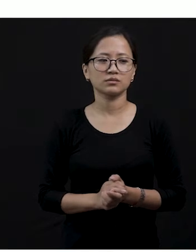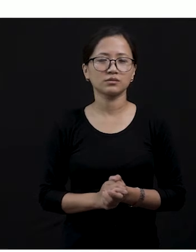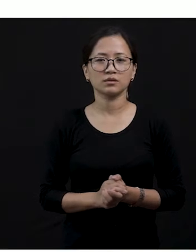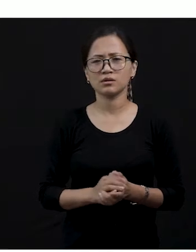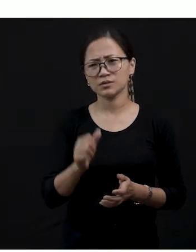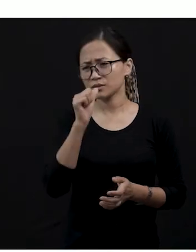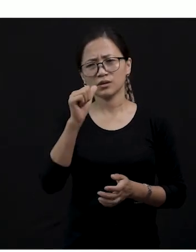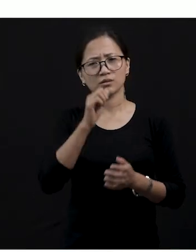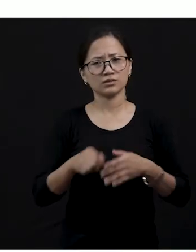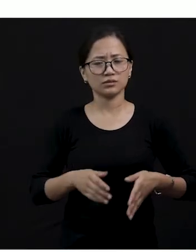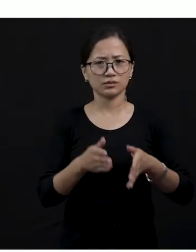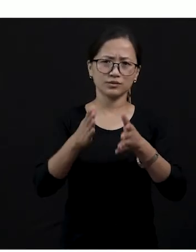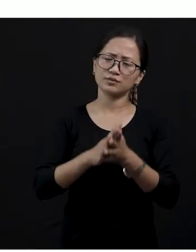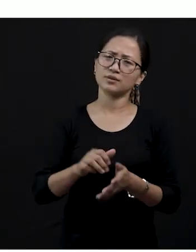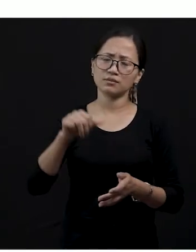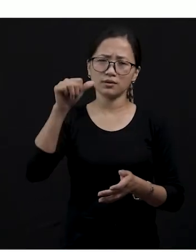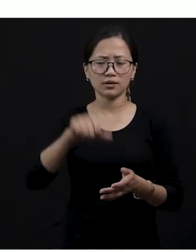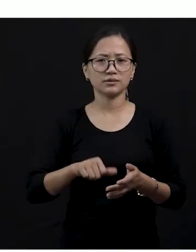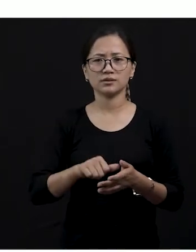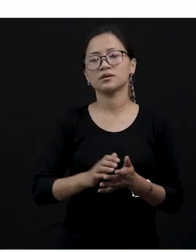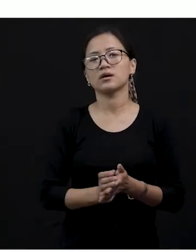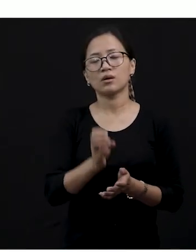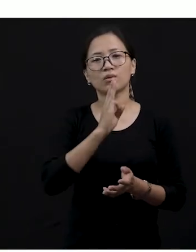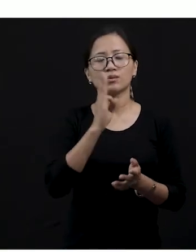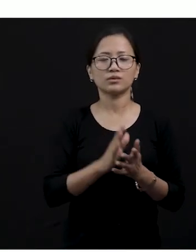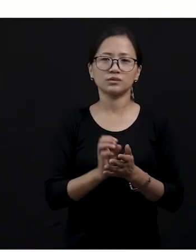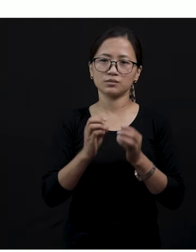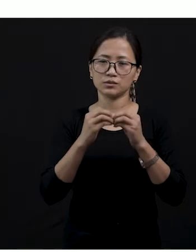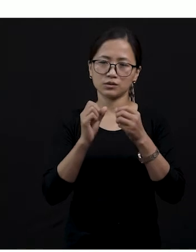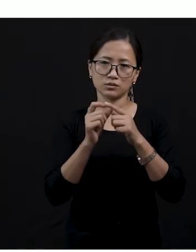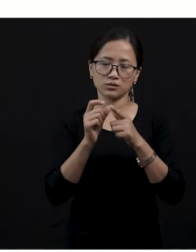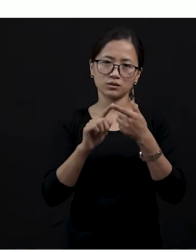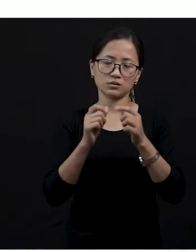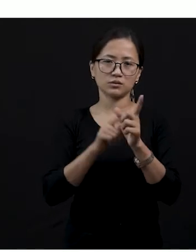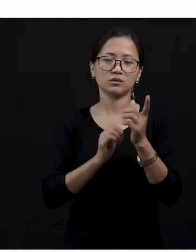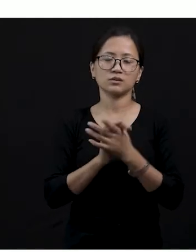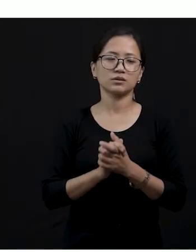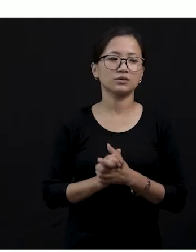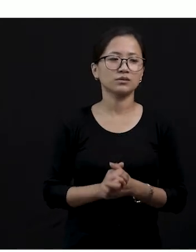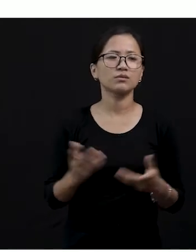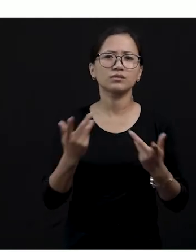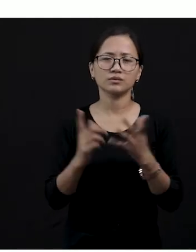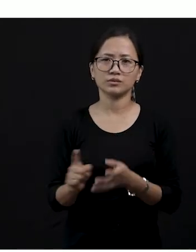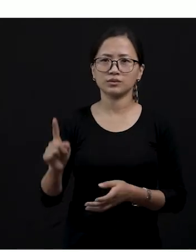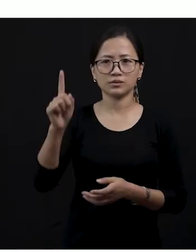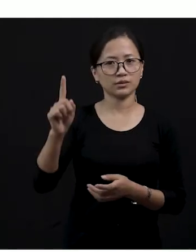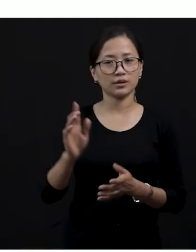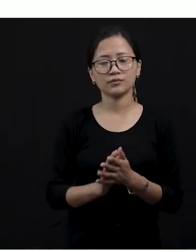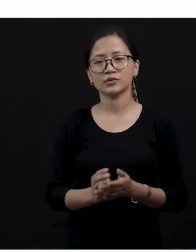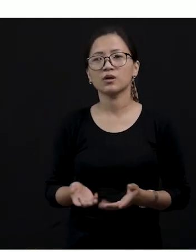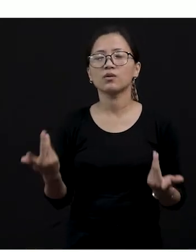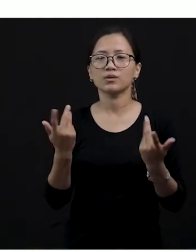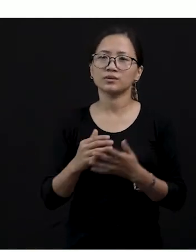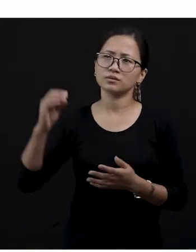ocean or river or any other water bodies. And from the plants, going up by the process of what? With the